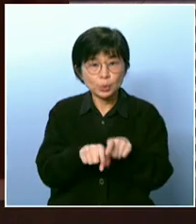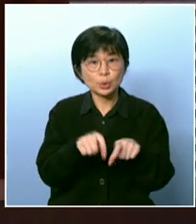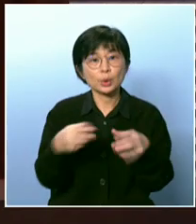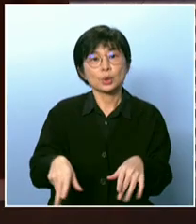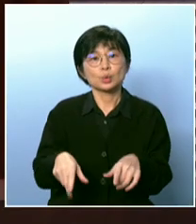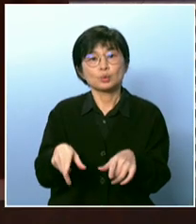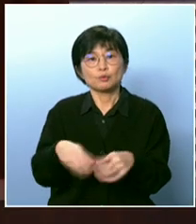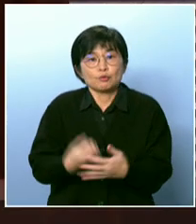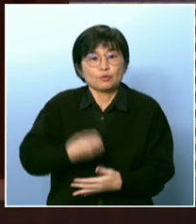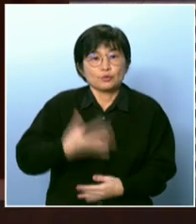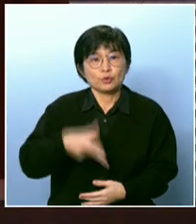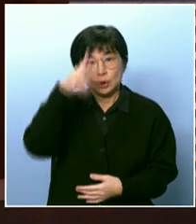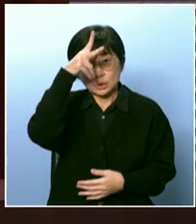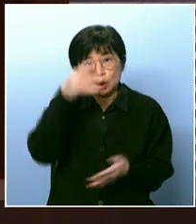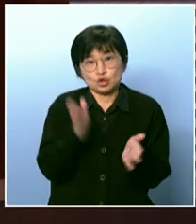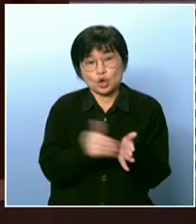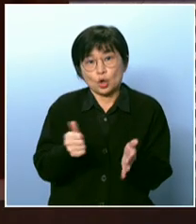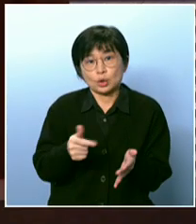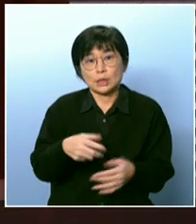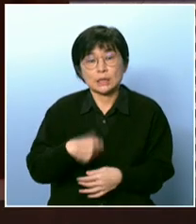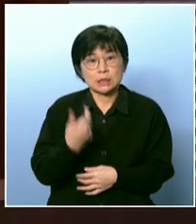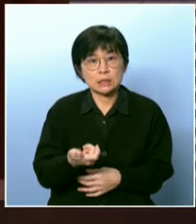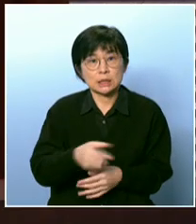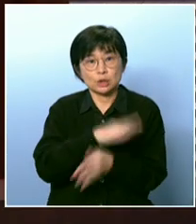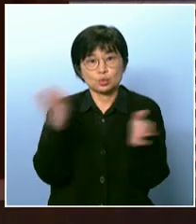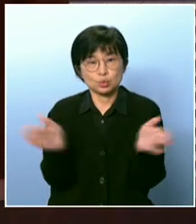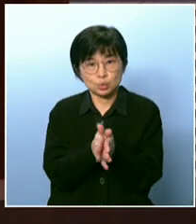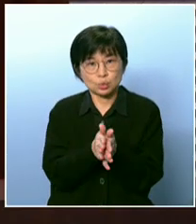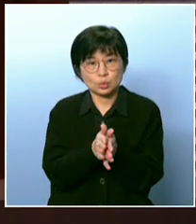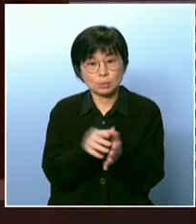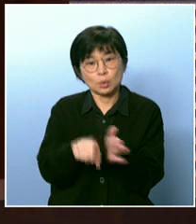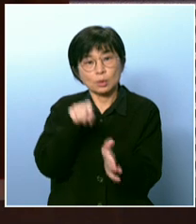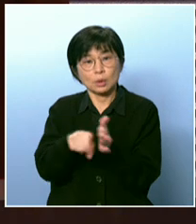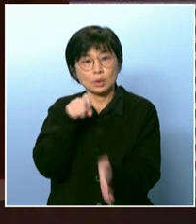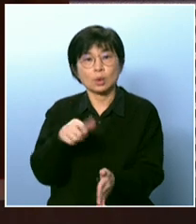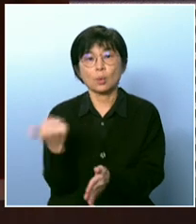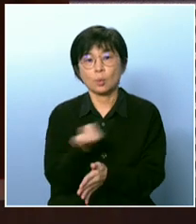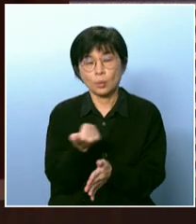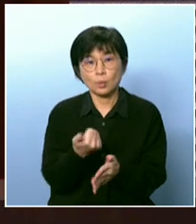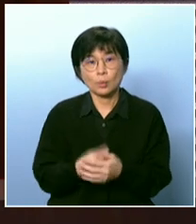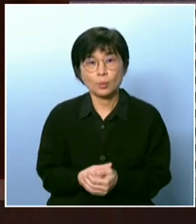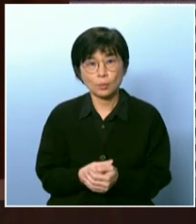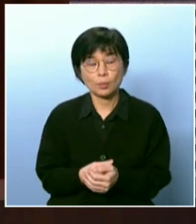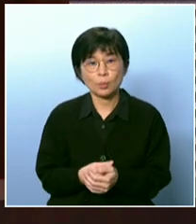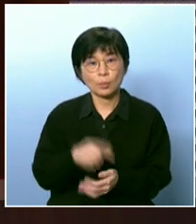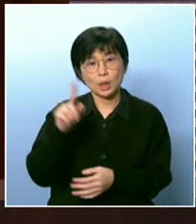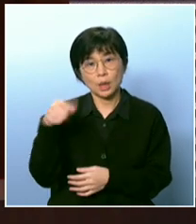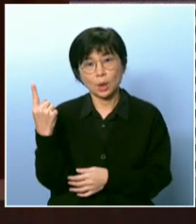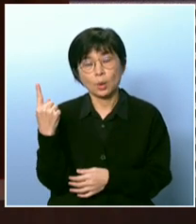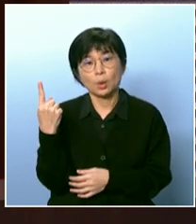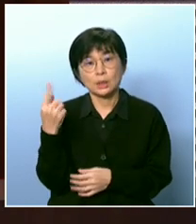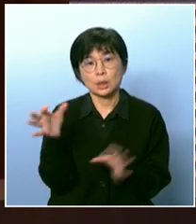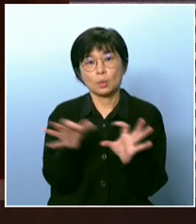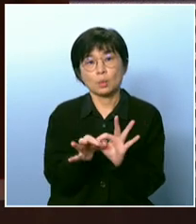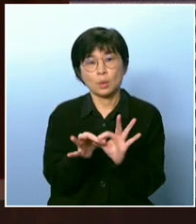the 13th month. The matching funds provided by the government and the private sector can be disbursed also in